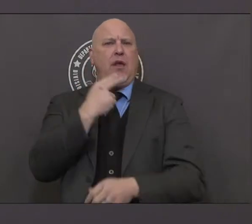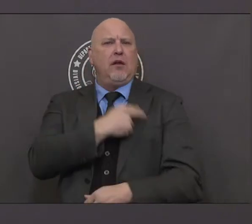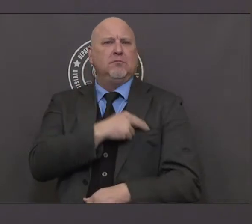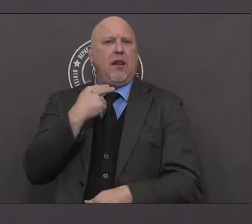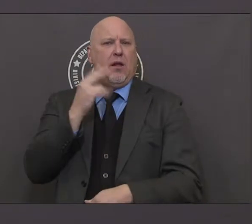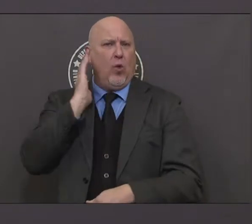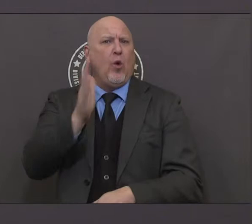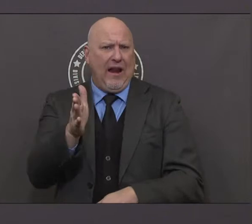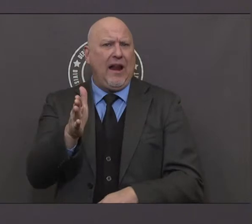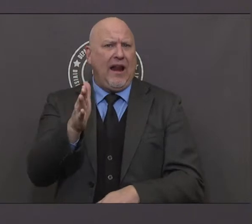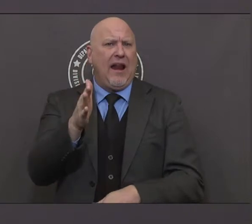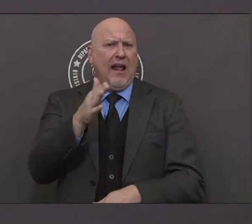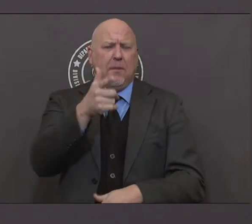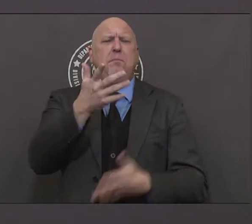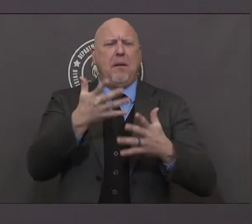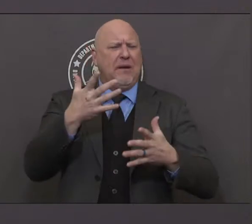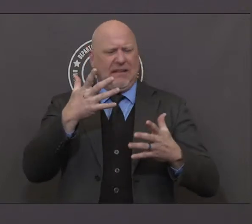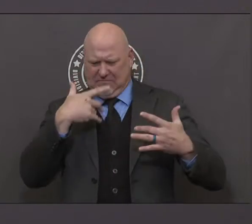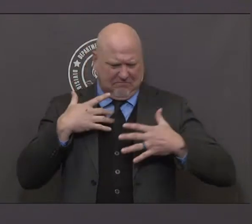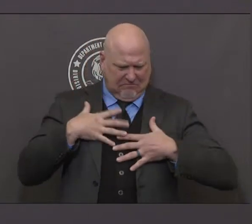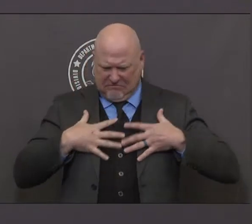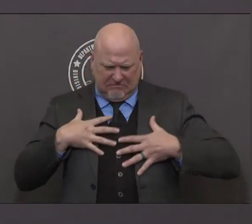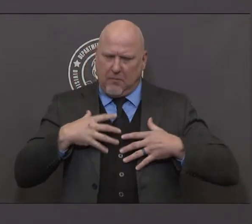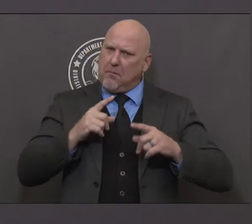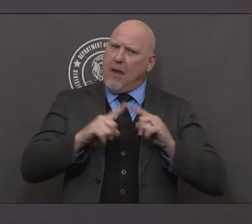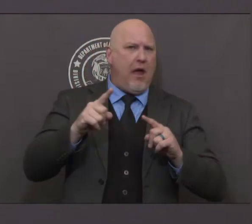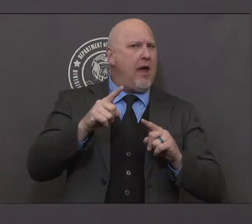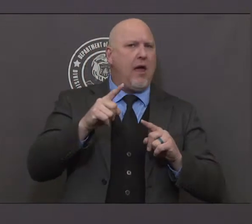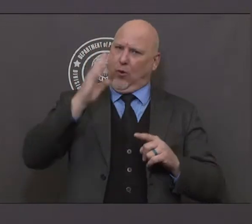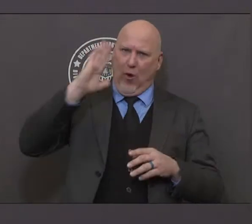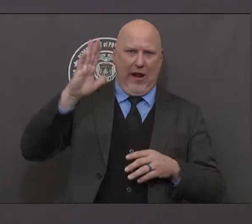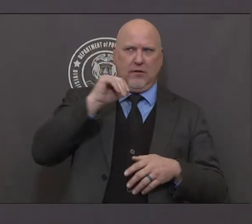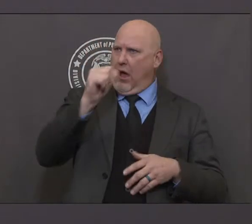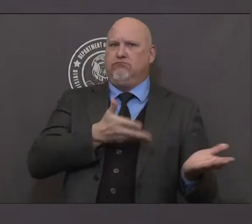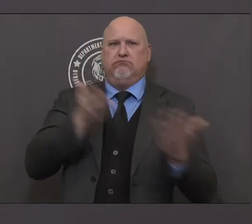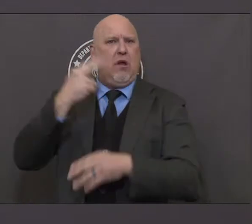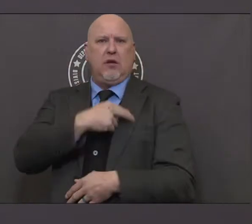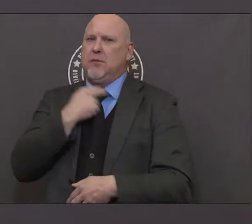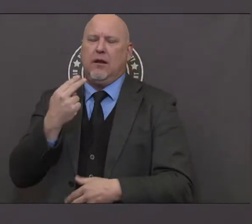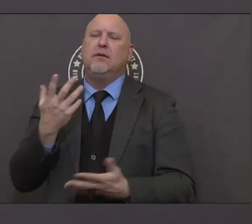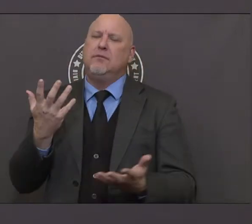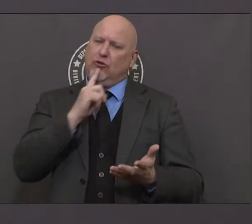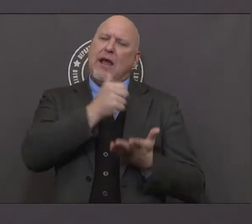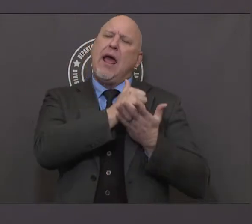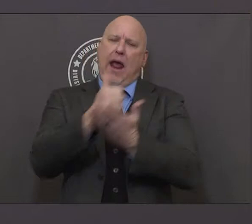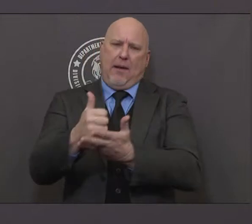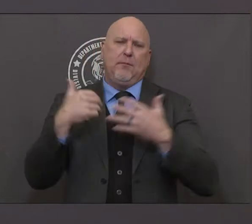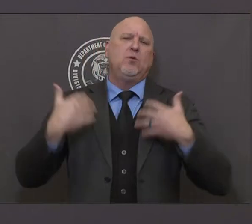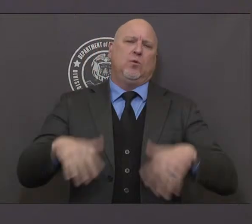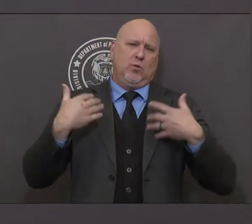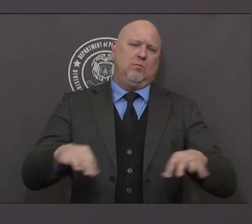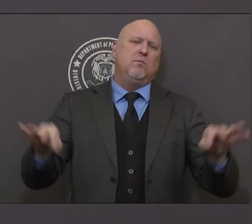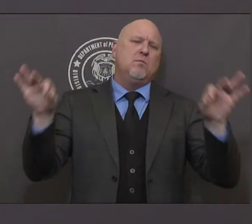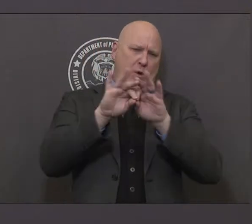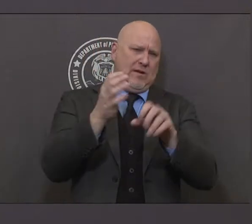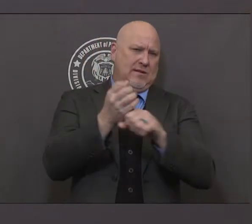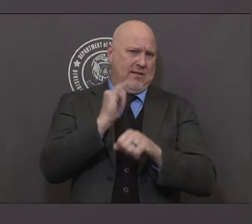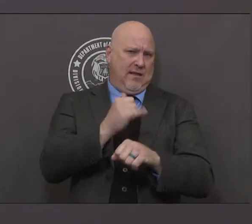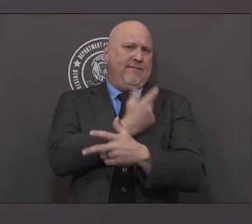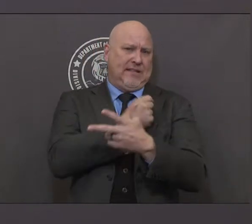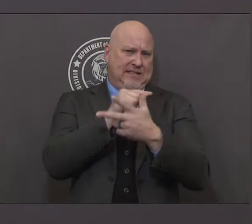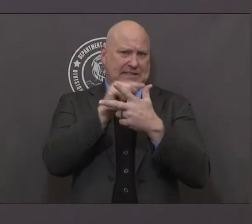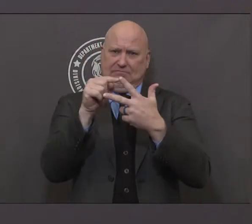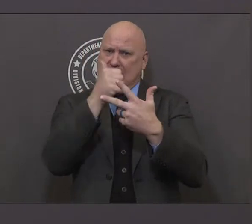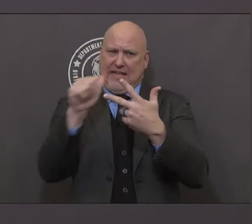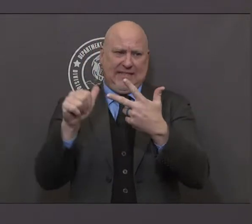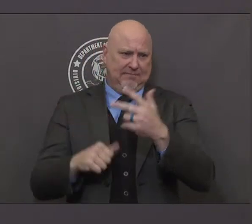worried about mild disease, but we're most worried about hospitalizations and death. And 100% so far is a pretty good number there, and